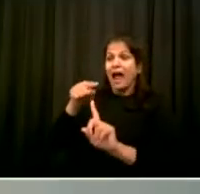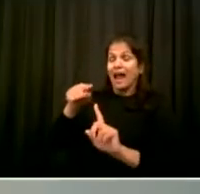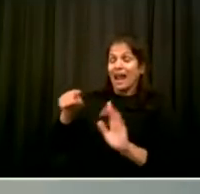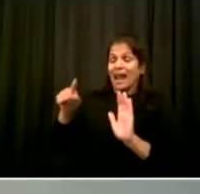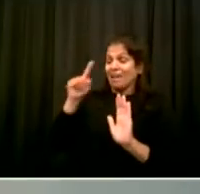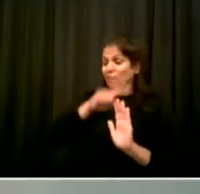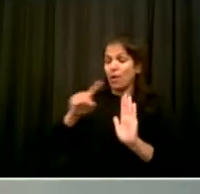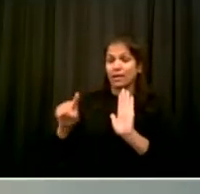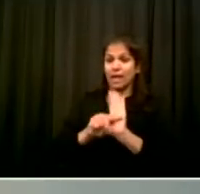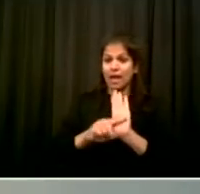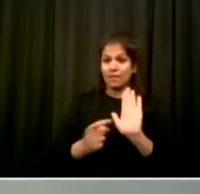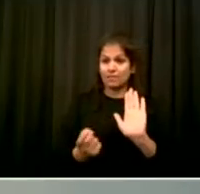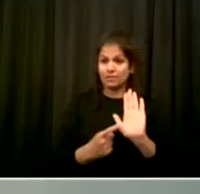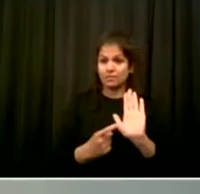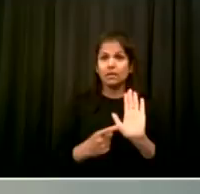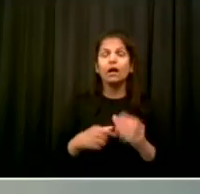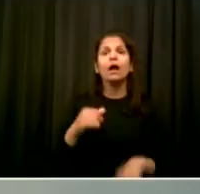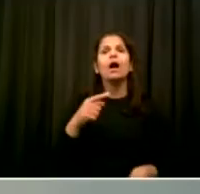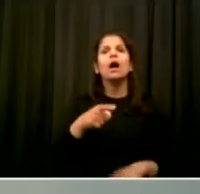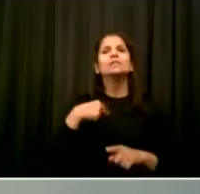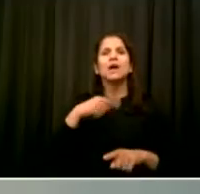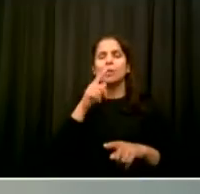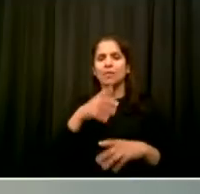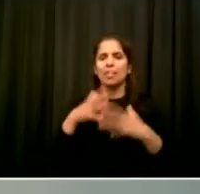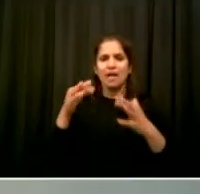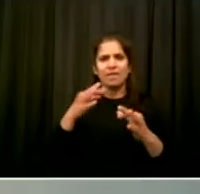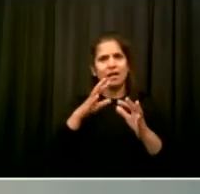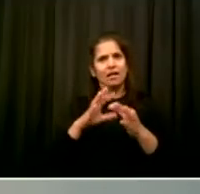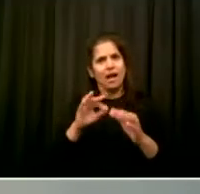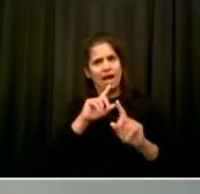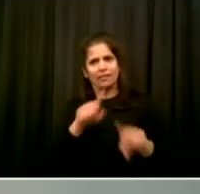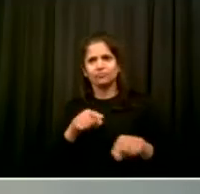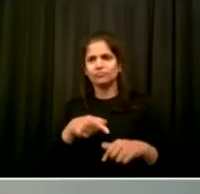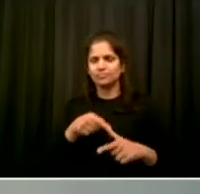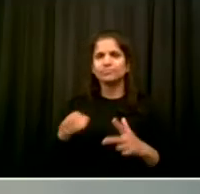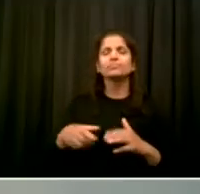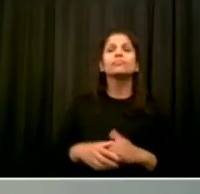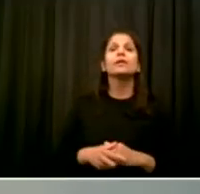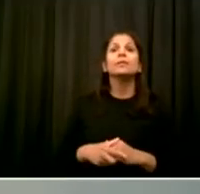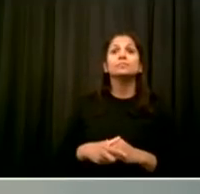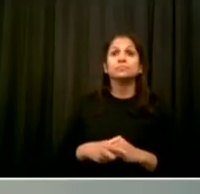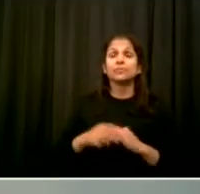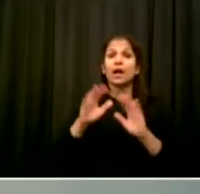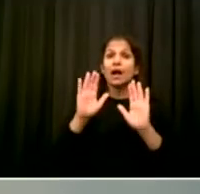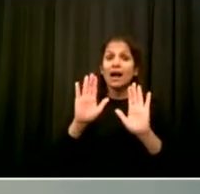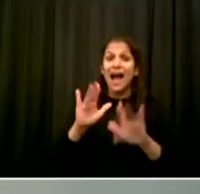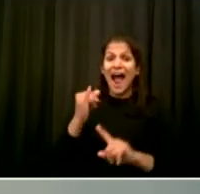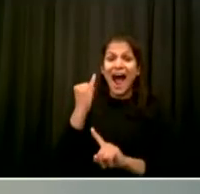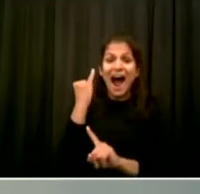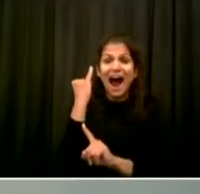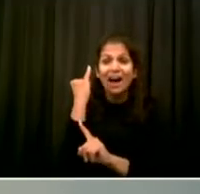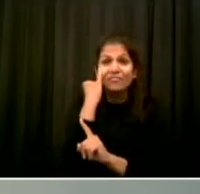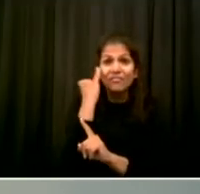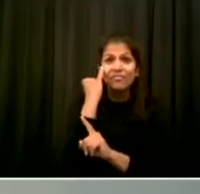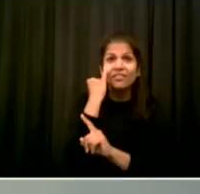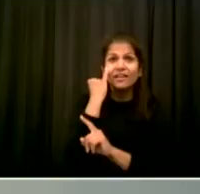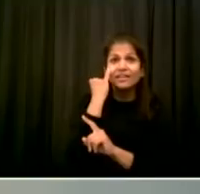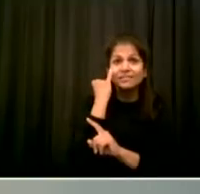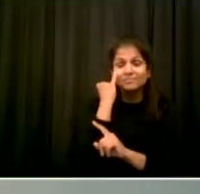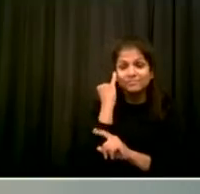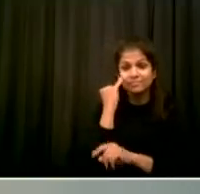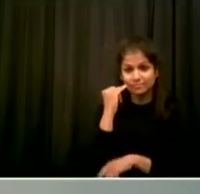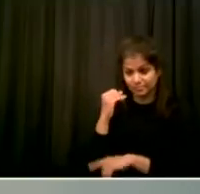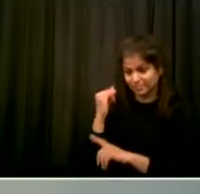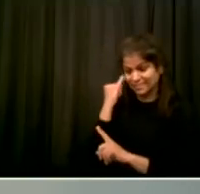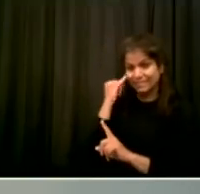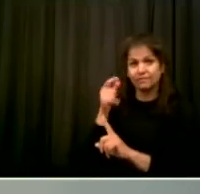again, no test is perfect, but if that test comes back with evidence of a COVID antigen, we're going to ask that person